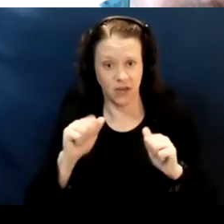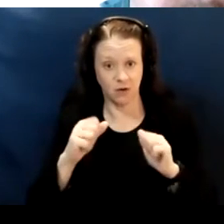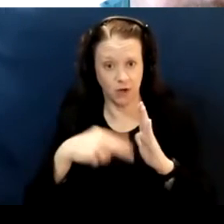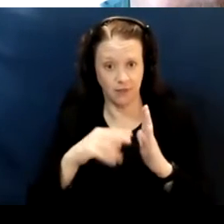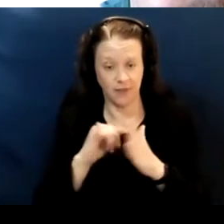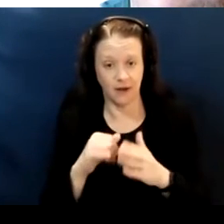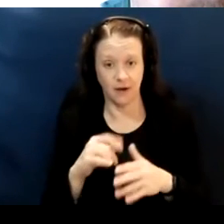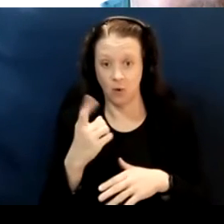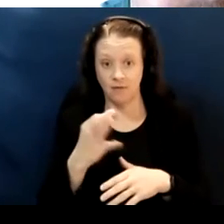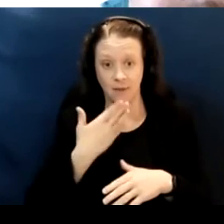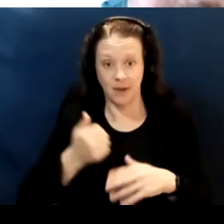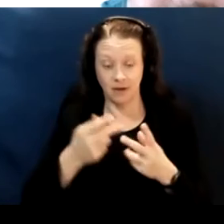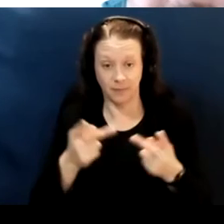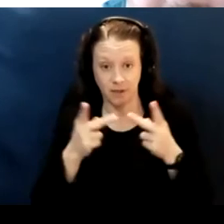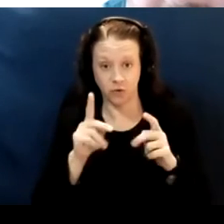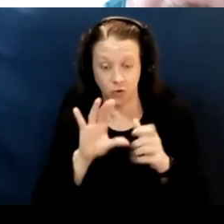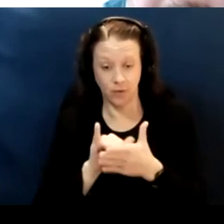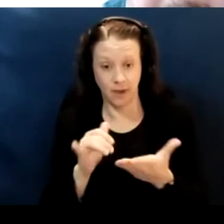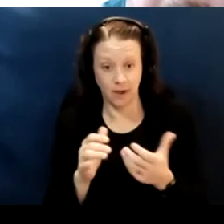ways to do that is to